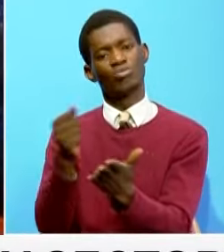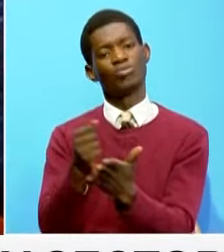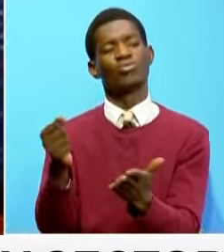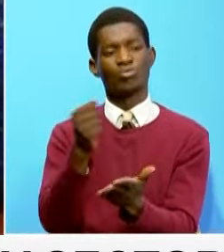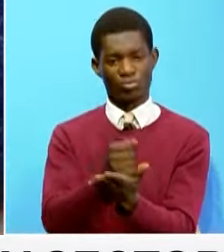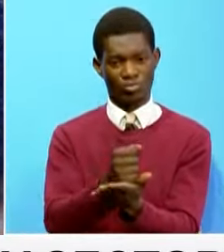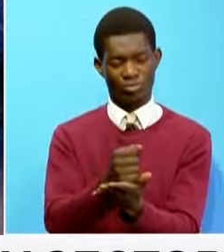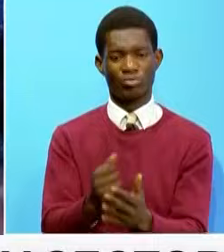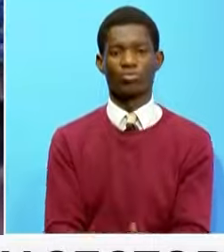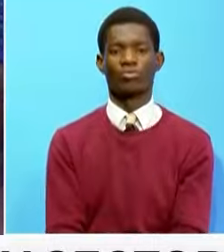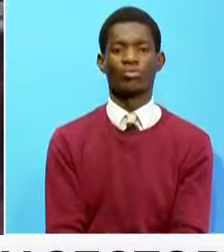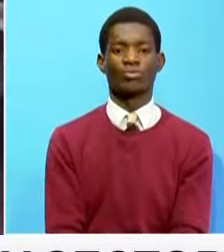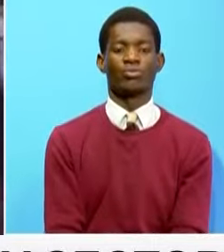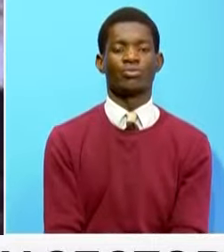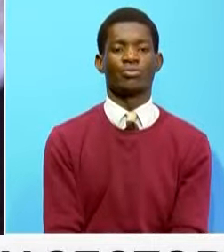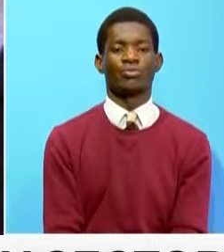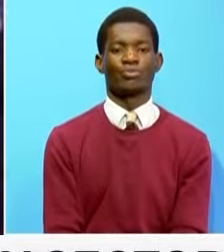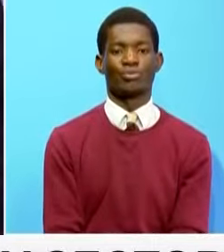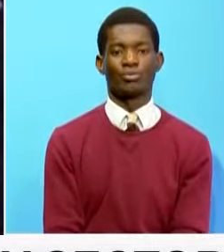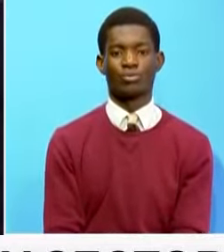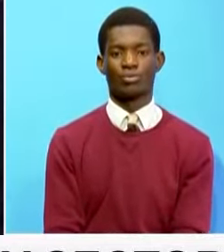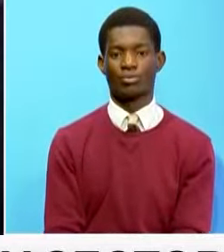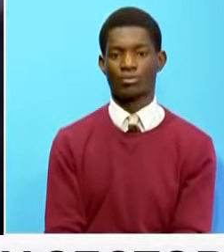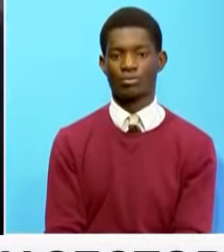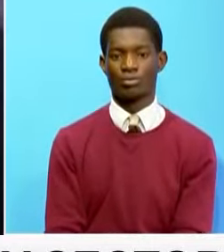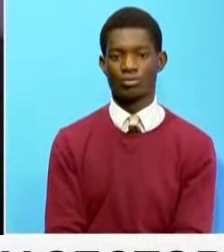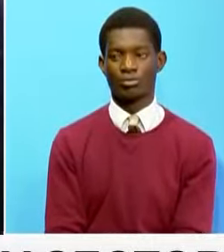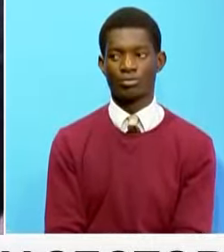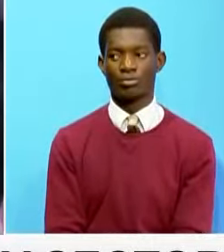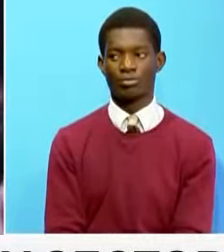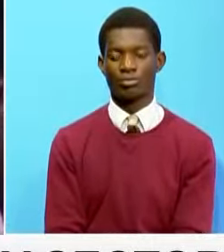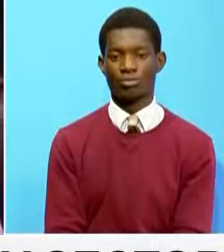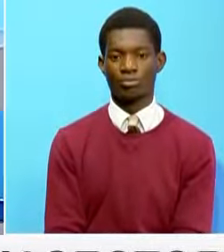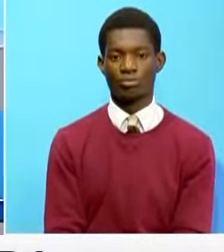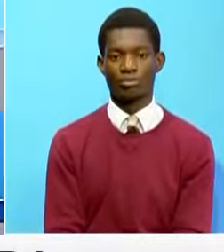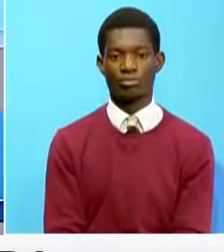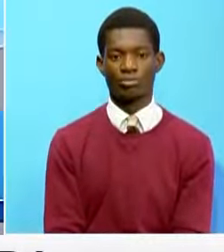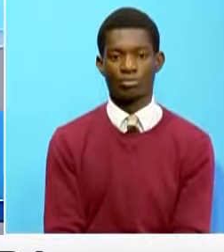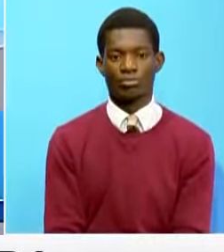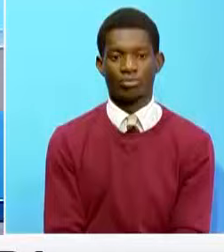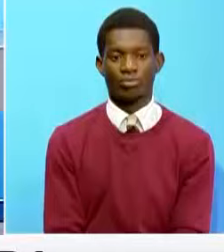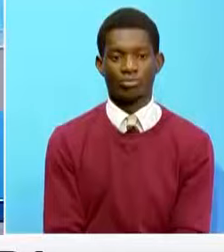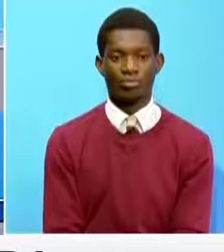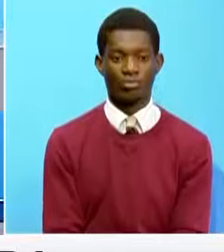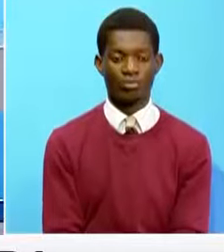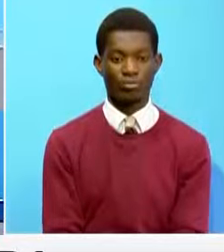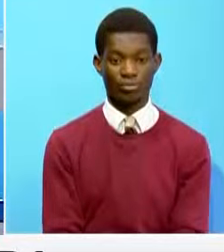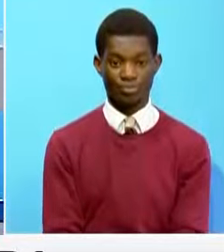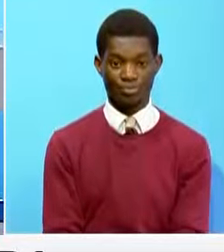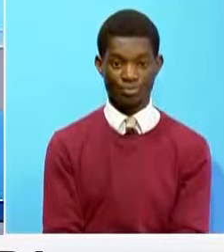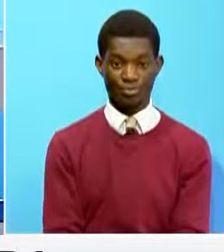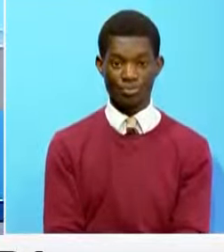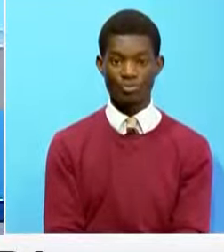mine. Reporting for Zanis in Solwezi District, Jenfa Mtoshi. In other news, the